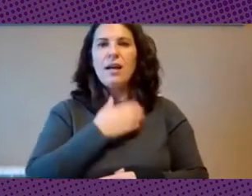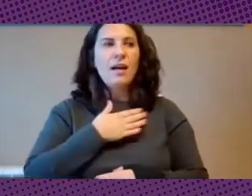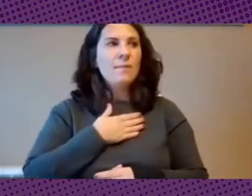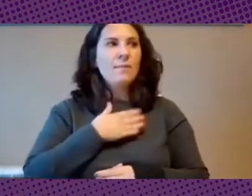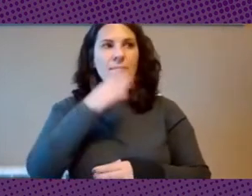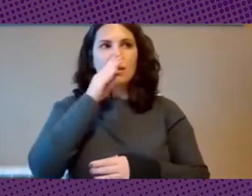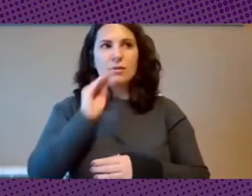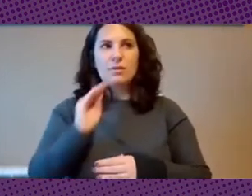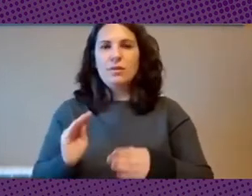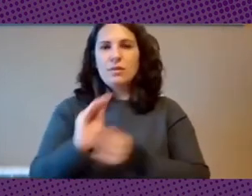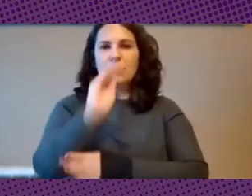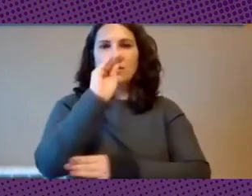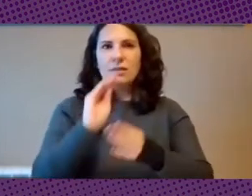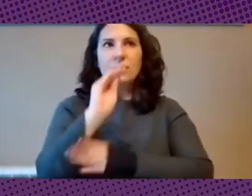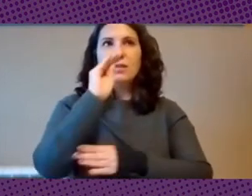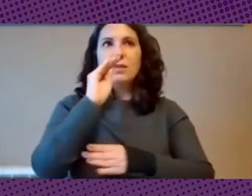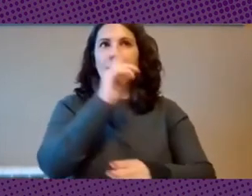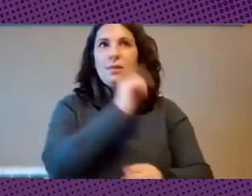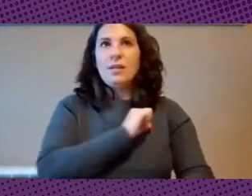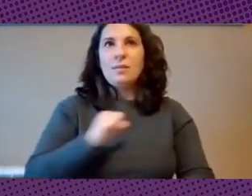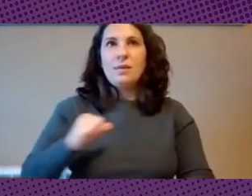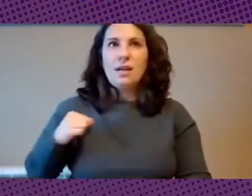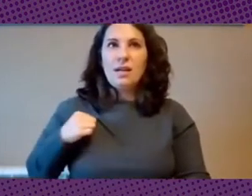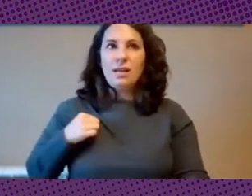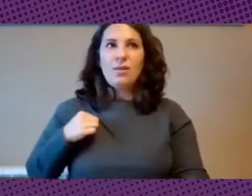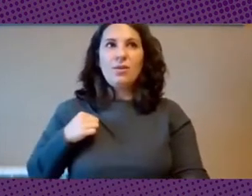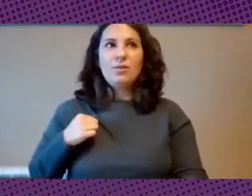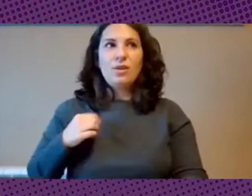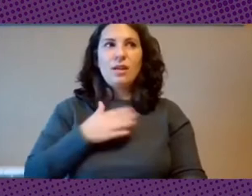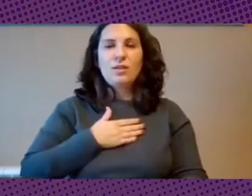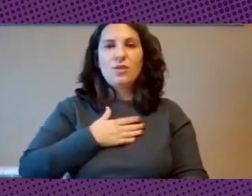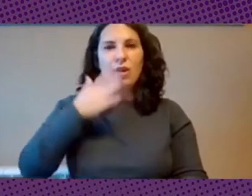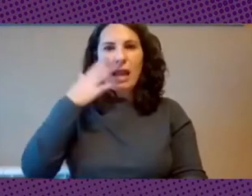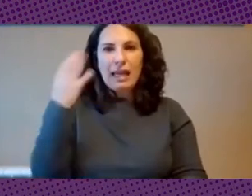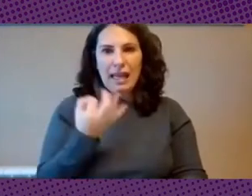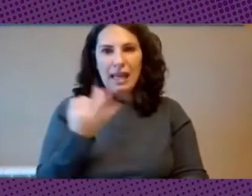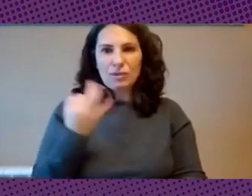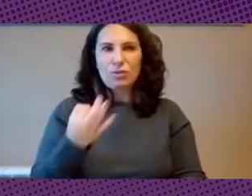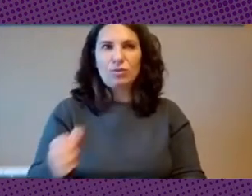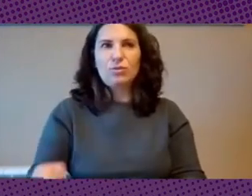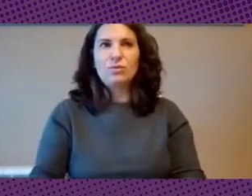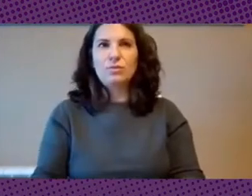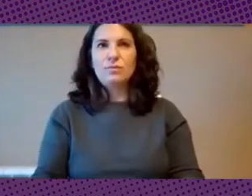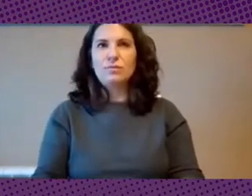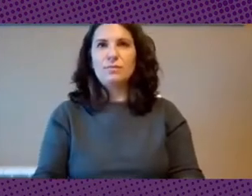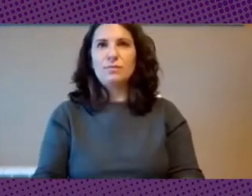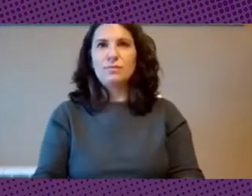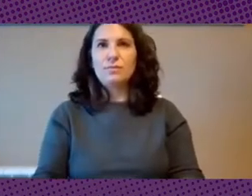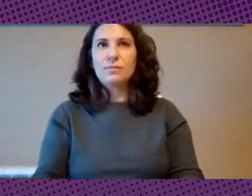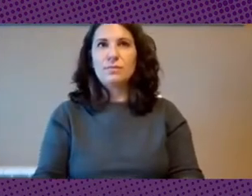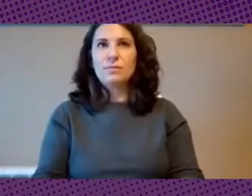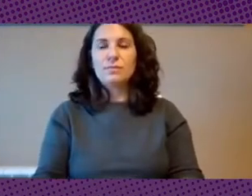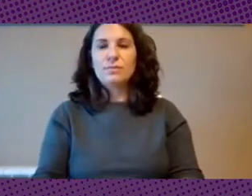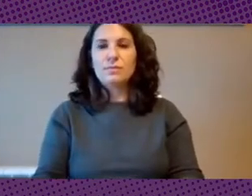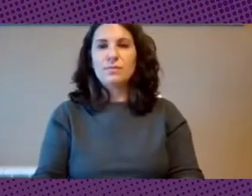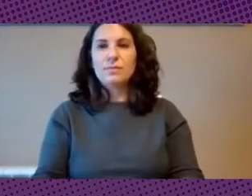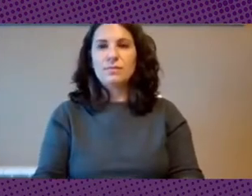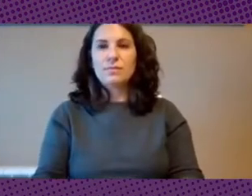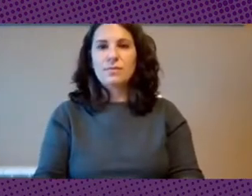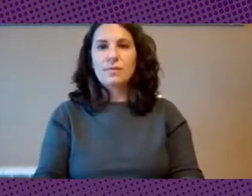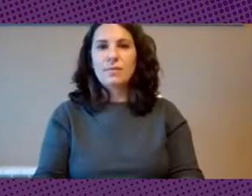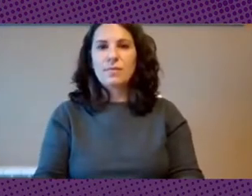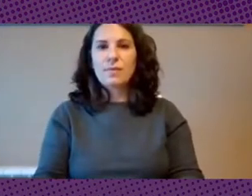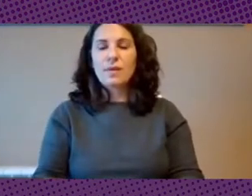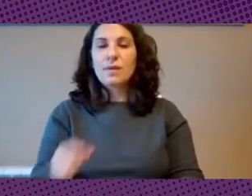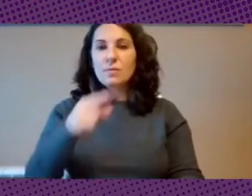example, digitalizing your health records or digitalizing your social security records. And that is useful not only for the state